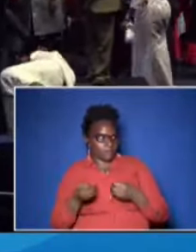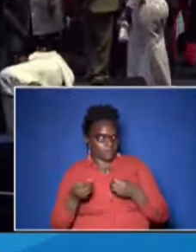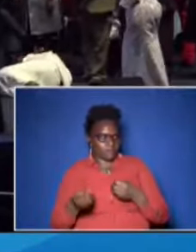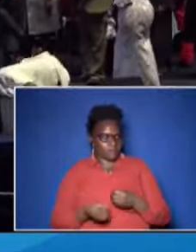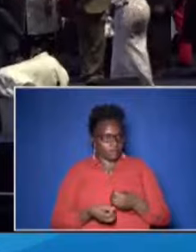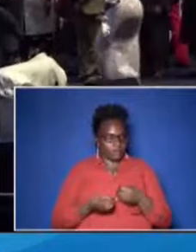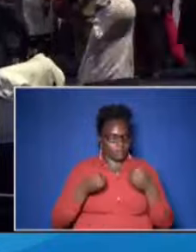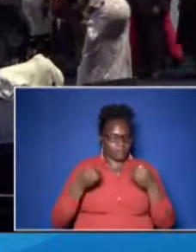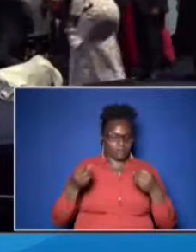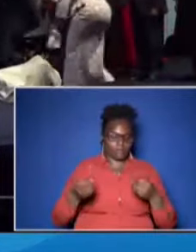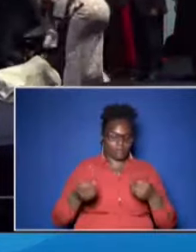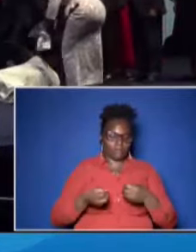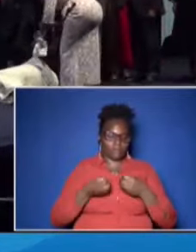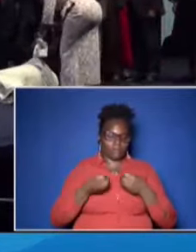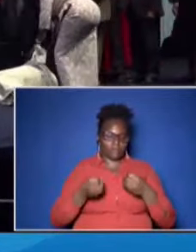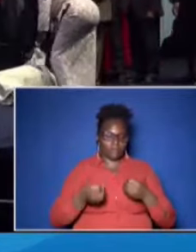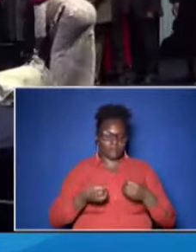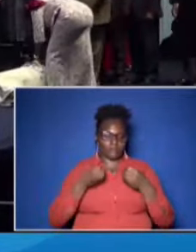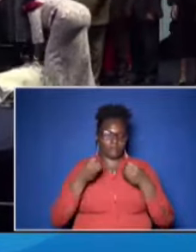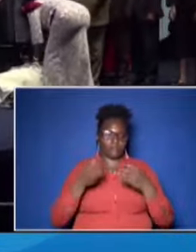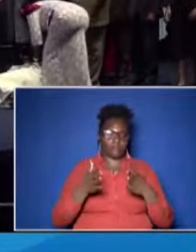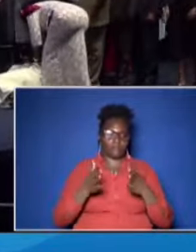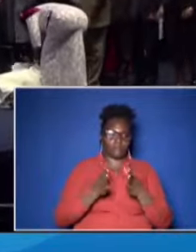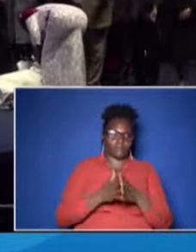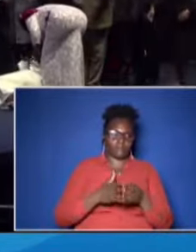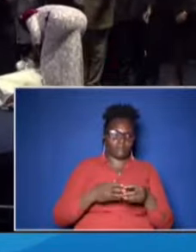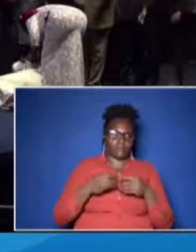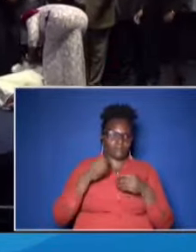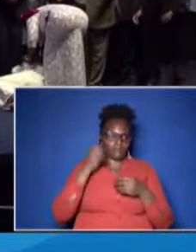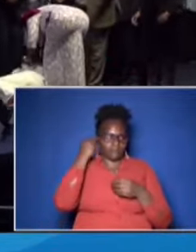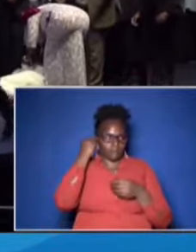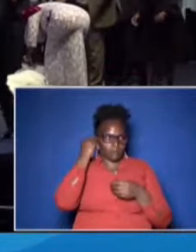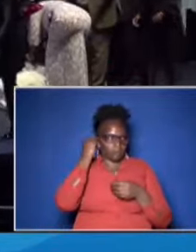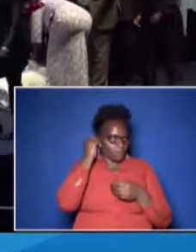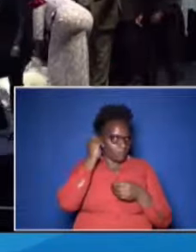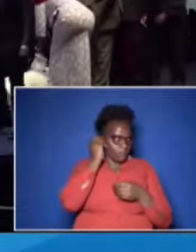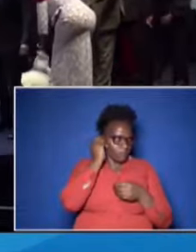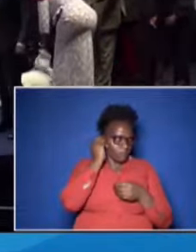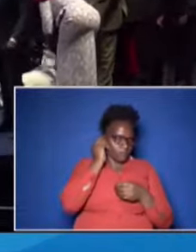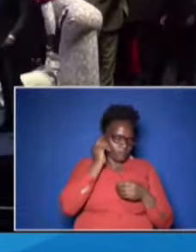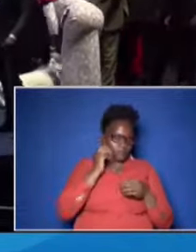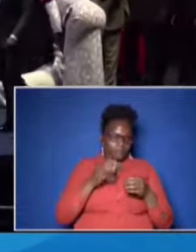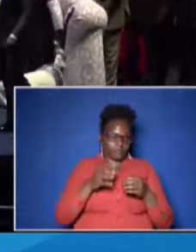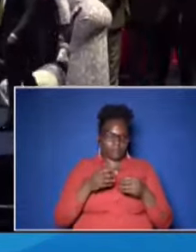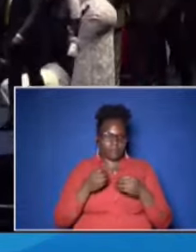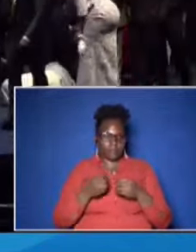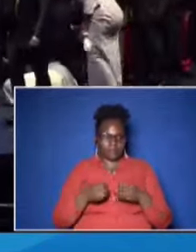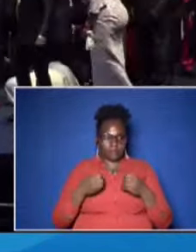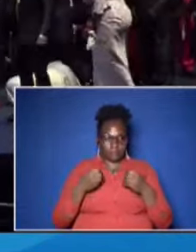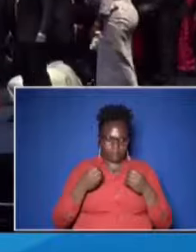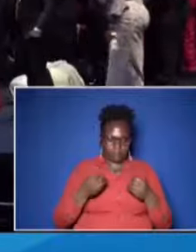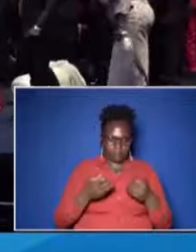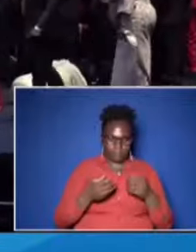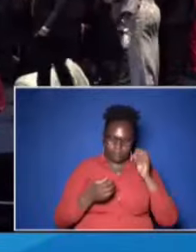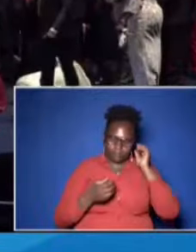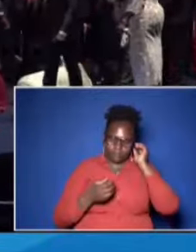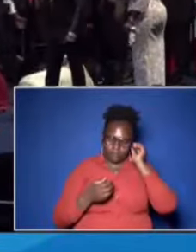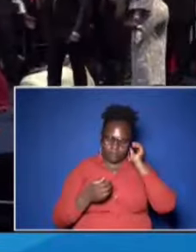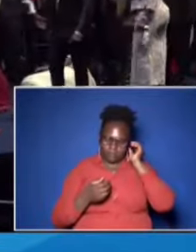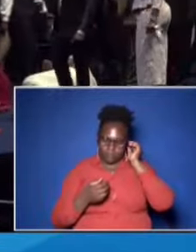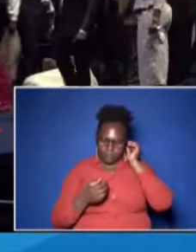go back to your seats go back to your seats go back your seats please come here